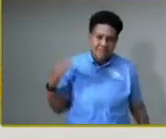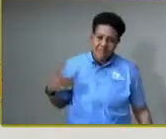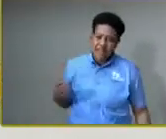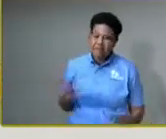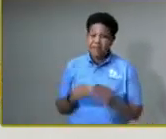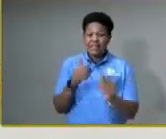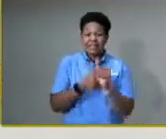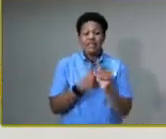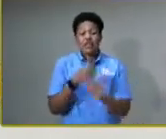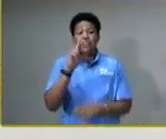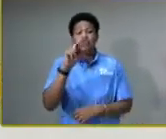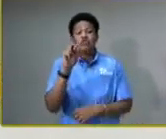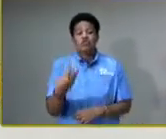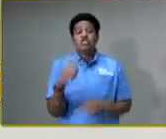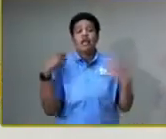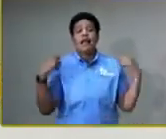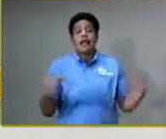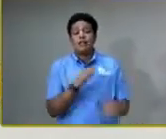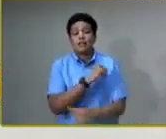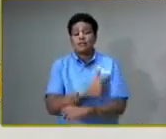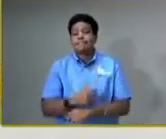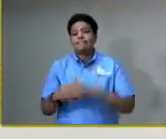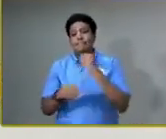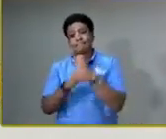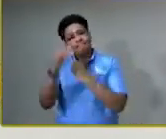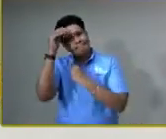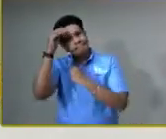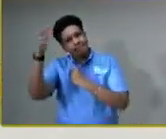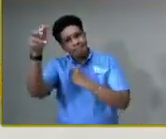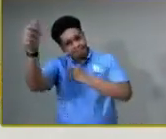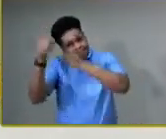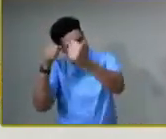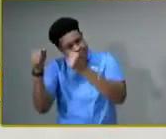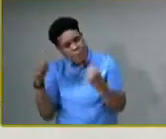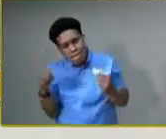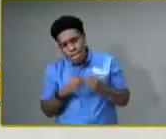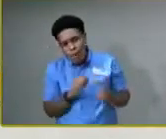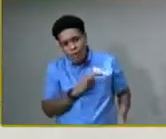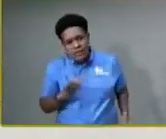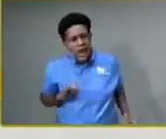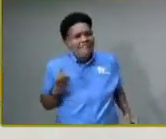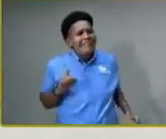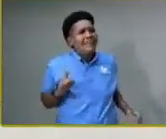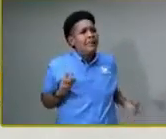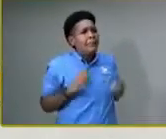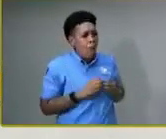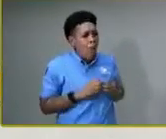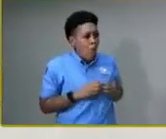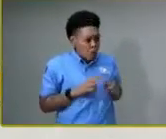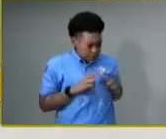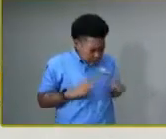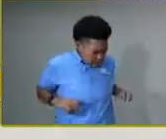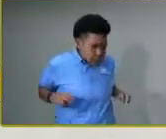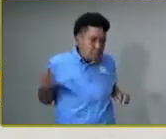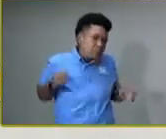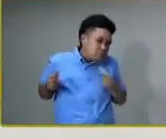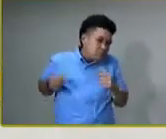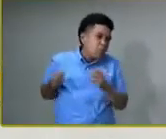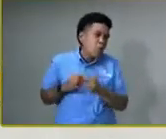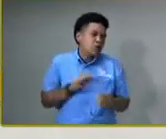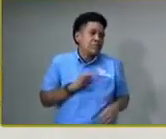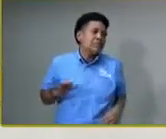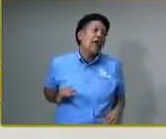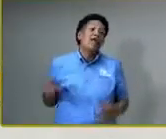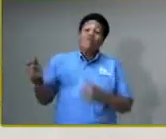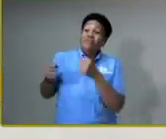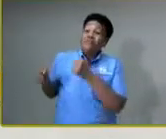has been instructed to hire additional staff based on their needs assessment. The hiring of additional staff for